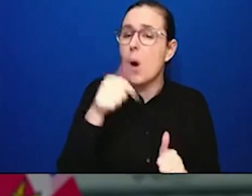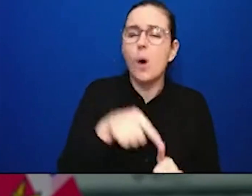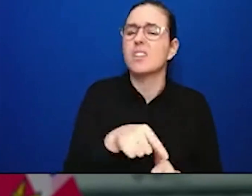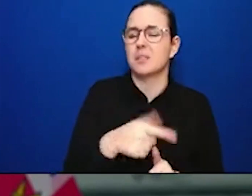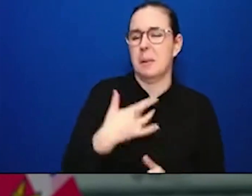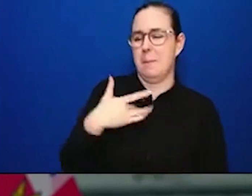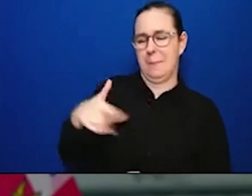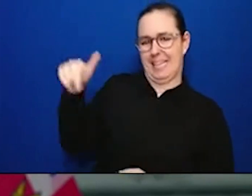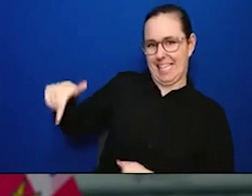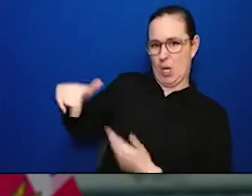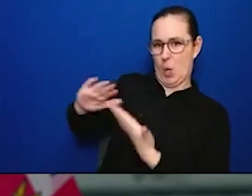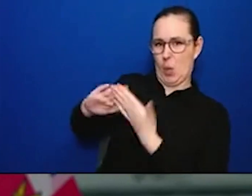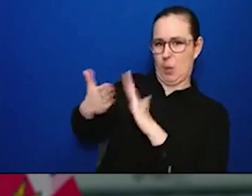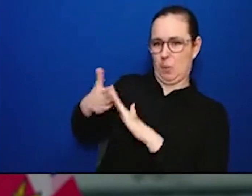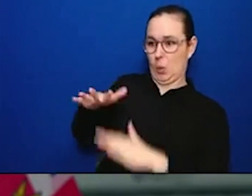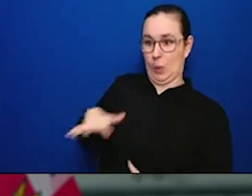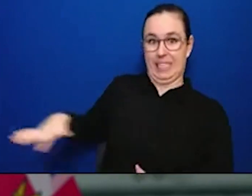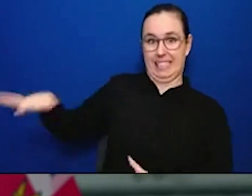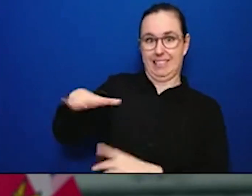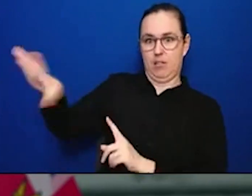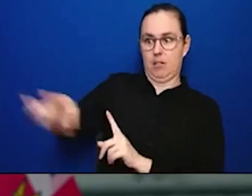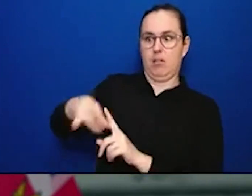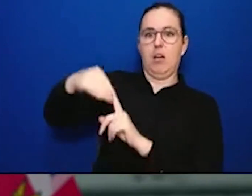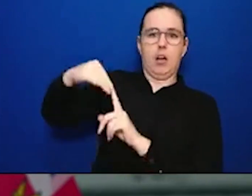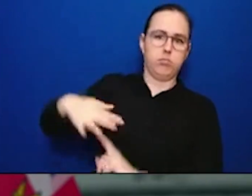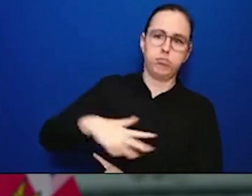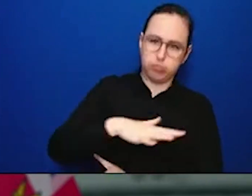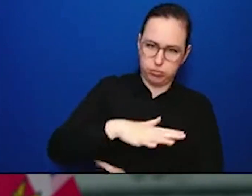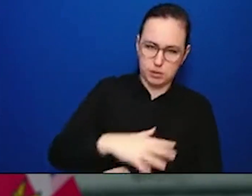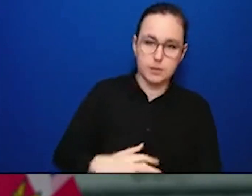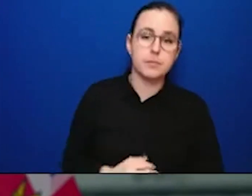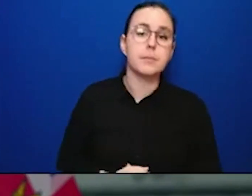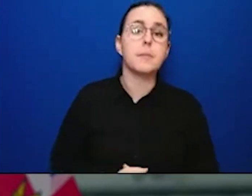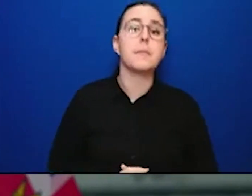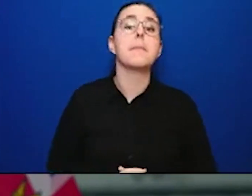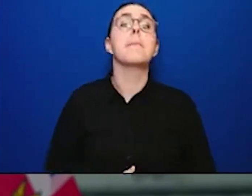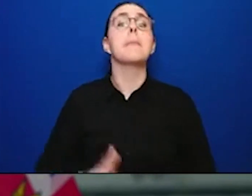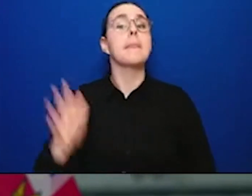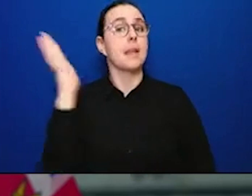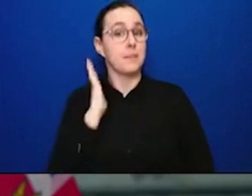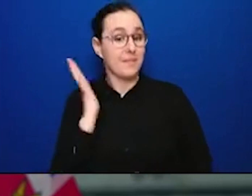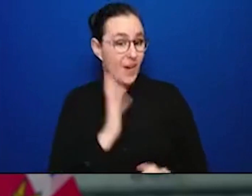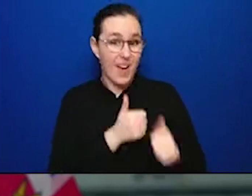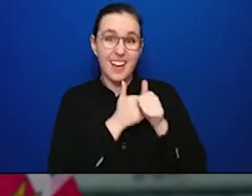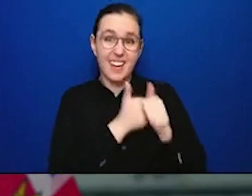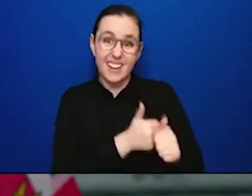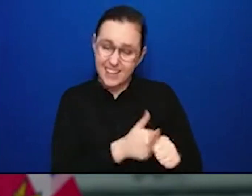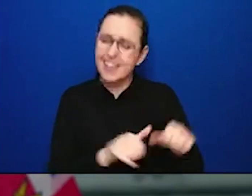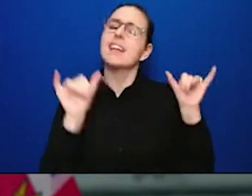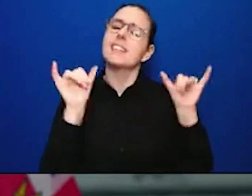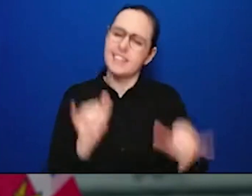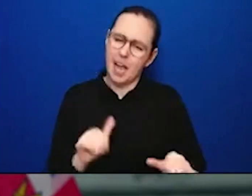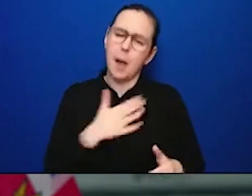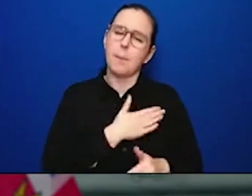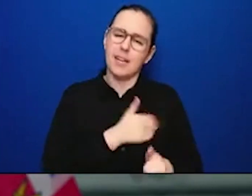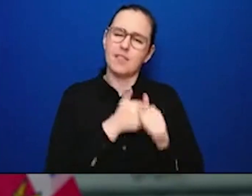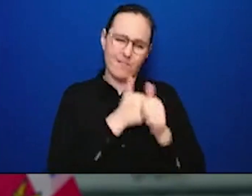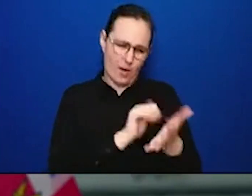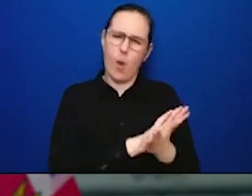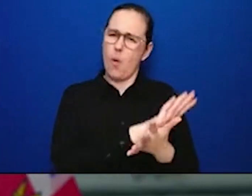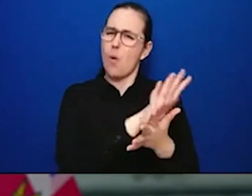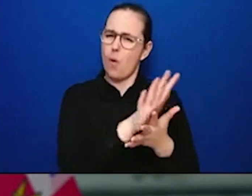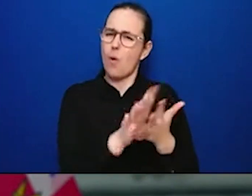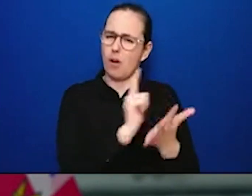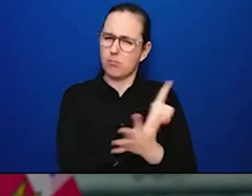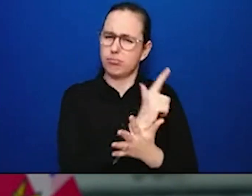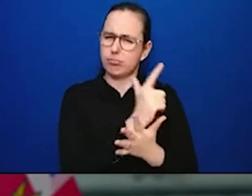going back to some of the ones that we were using early on, means that they are an important place to keep open for all students